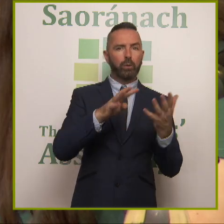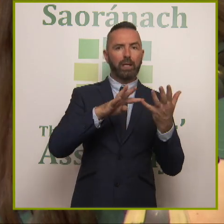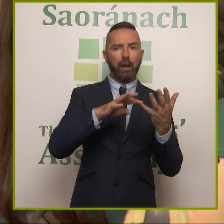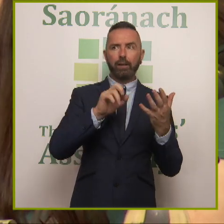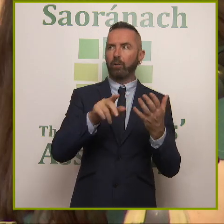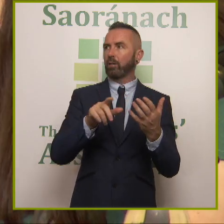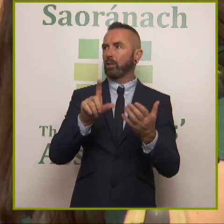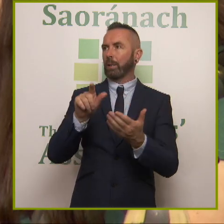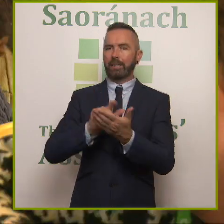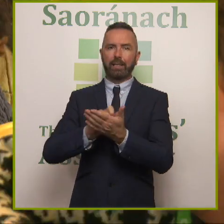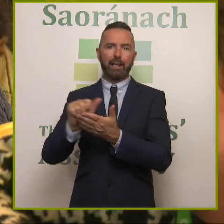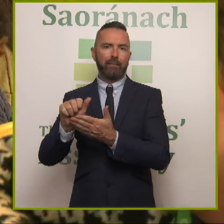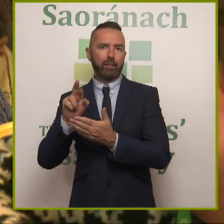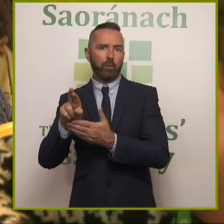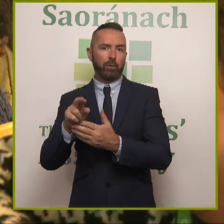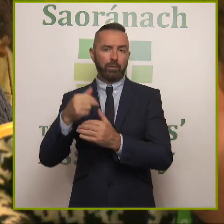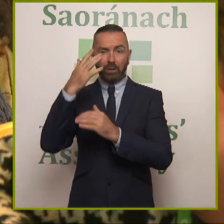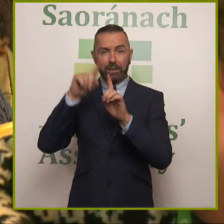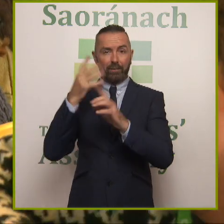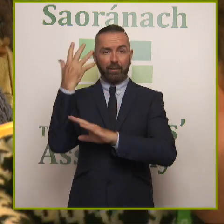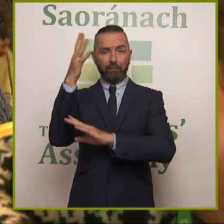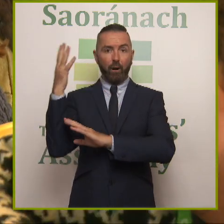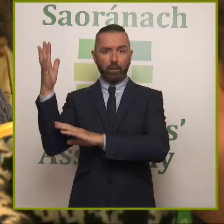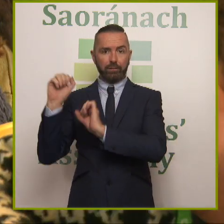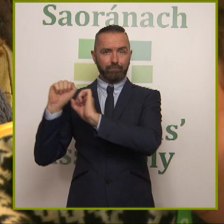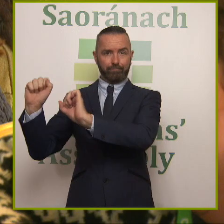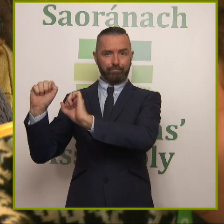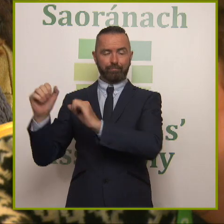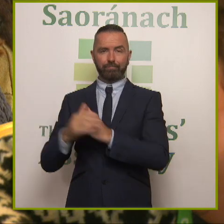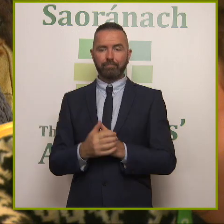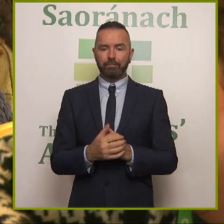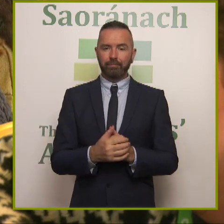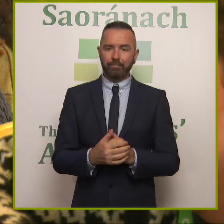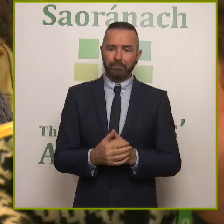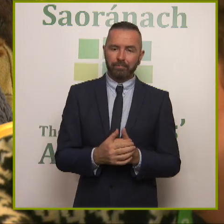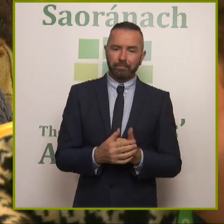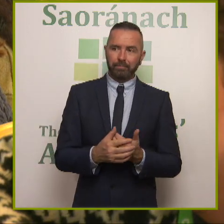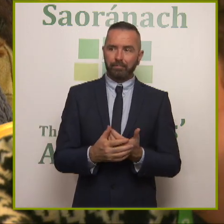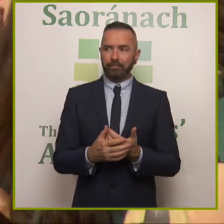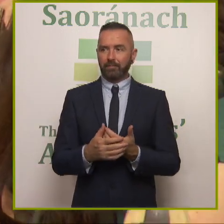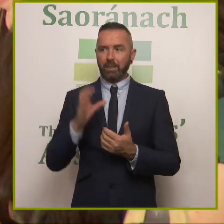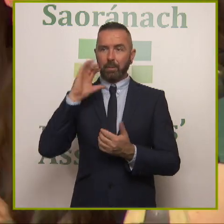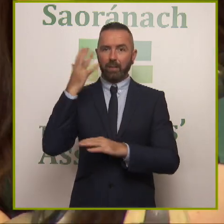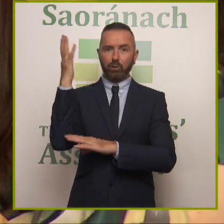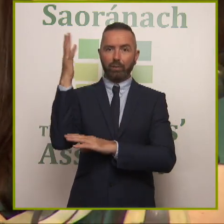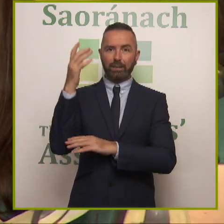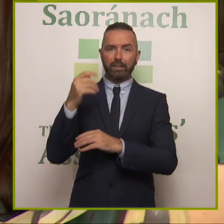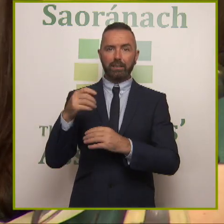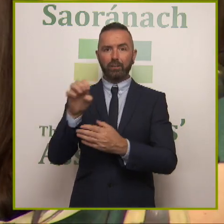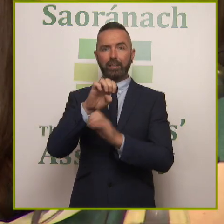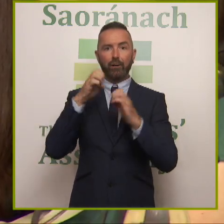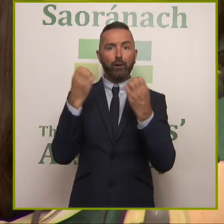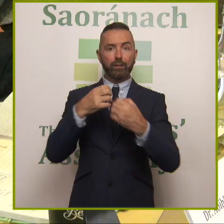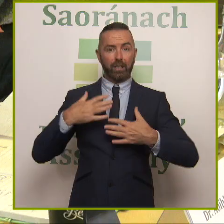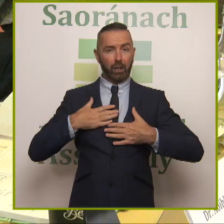know, just because like they're the Earth's lungs. So yeah. Thanks, Alwyn. And actually